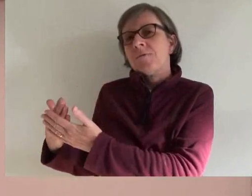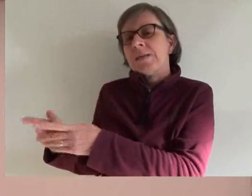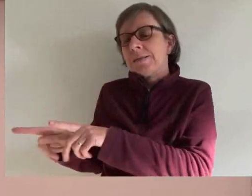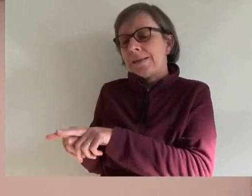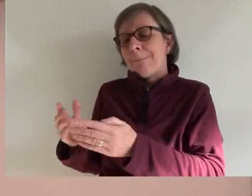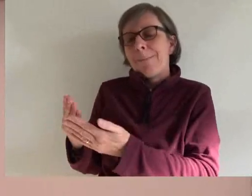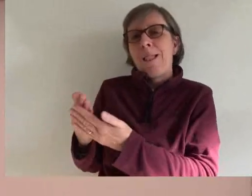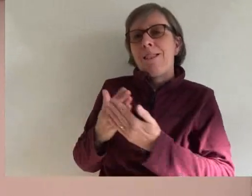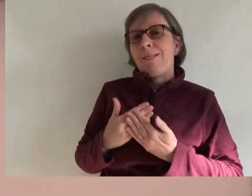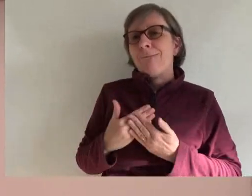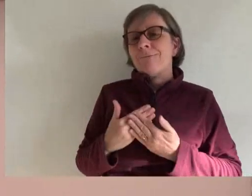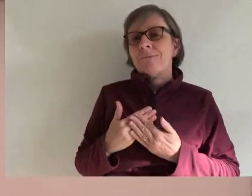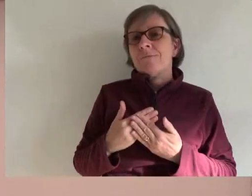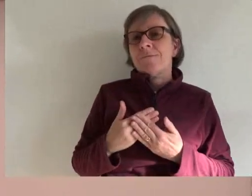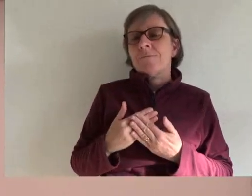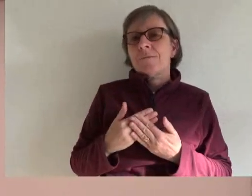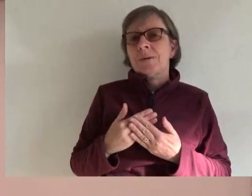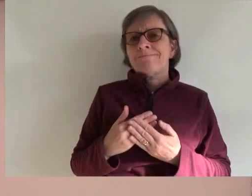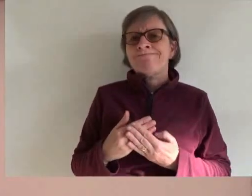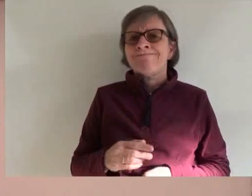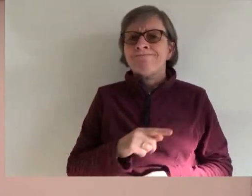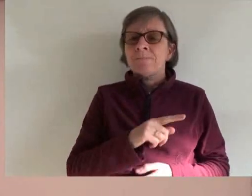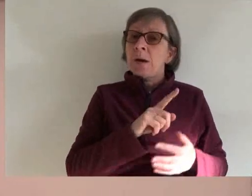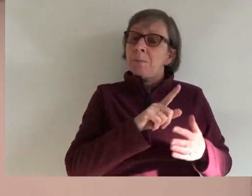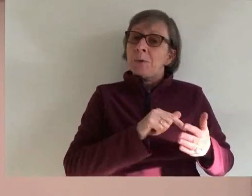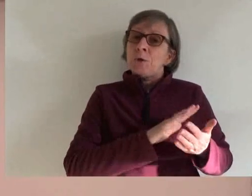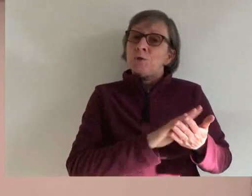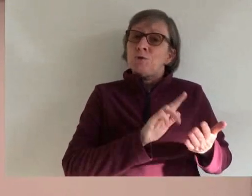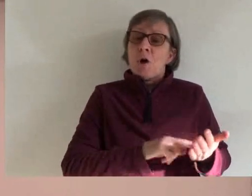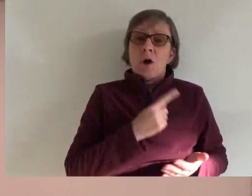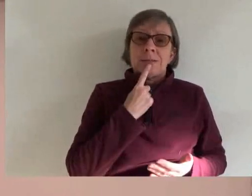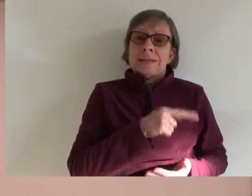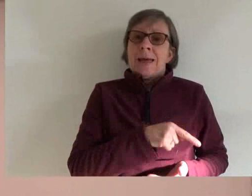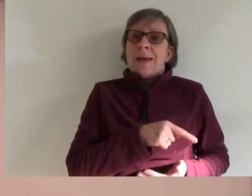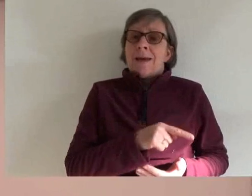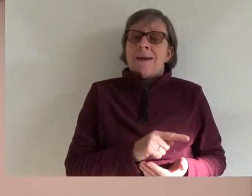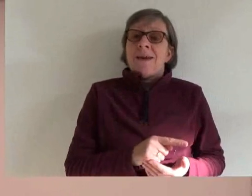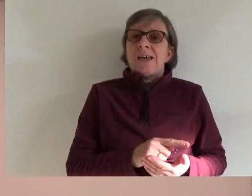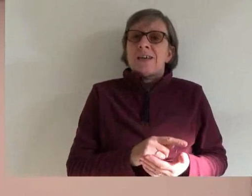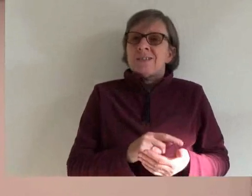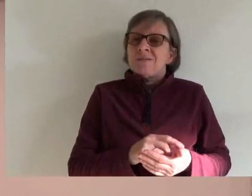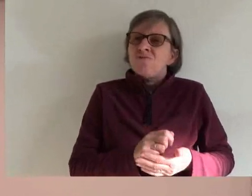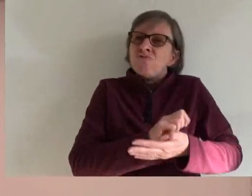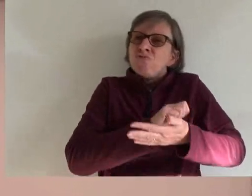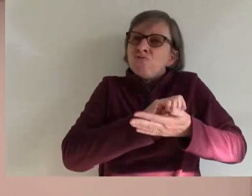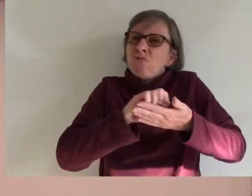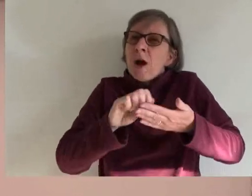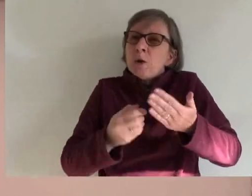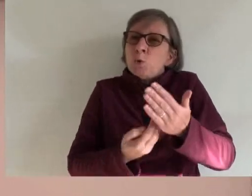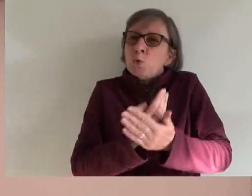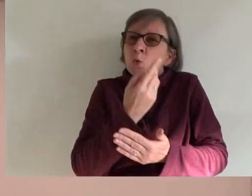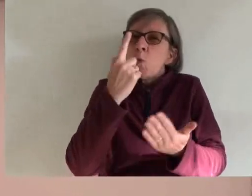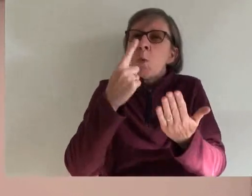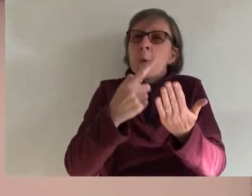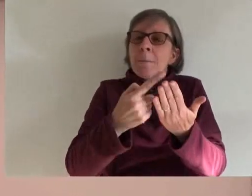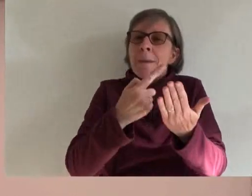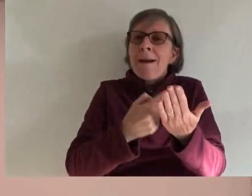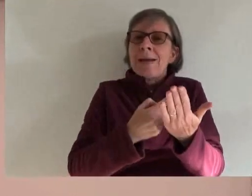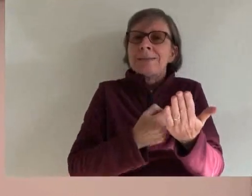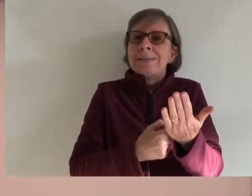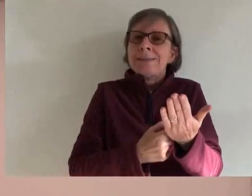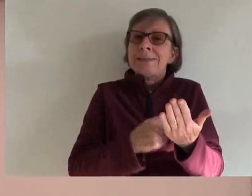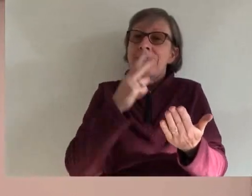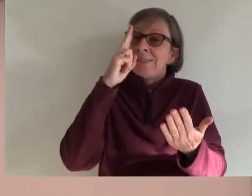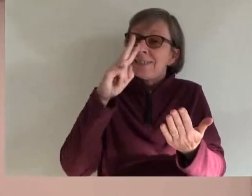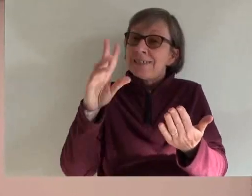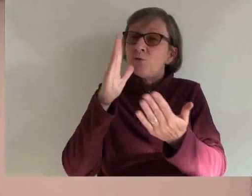Lord." But then it almost seems as if John's contradicting himself, because he says, "Yet I'm writing you a new commandment. Its truth